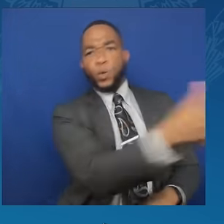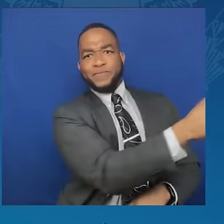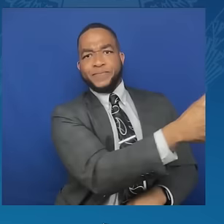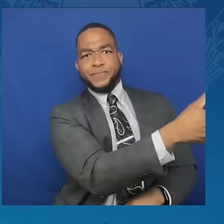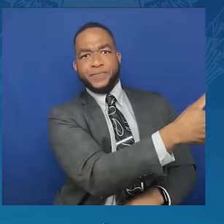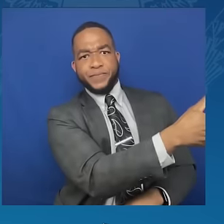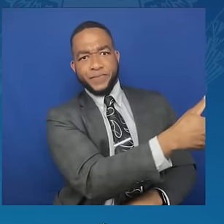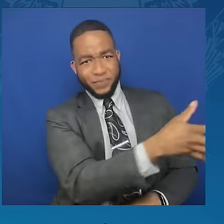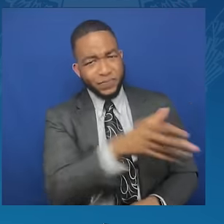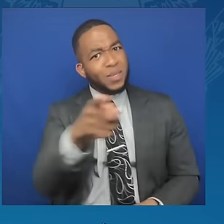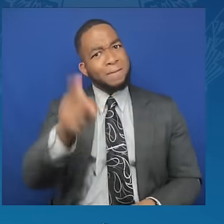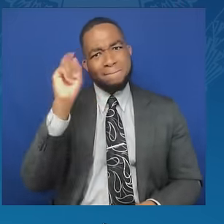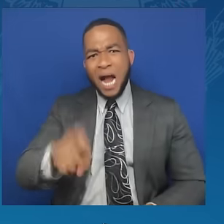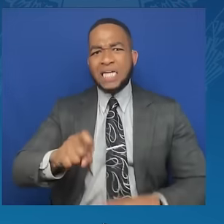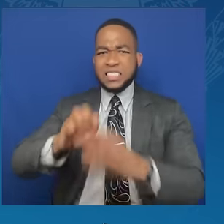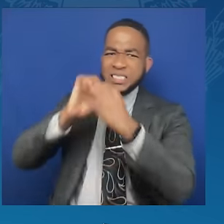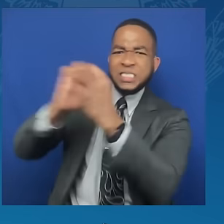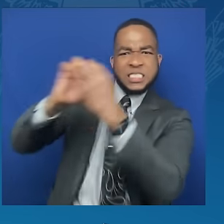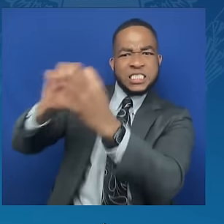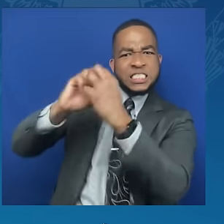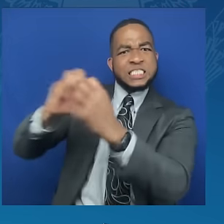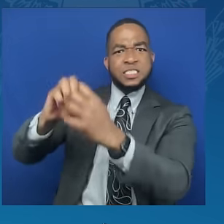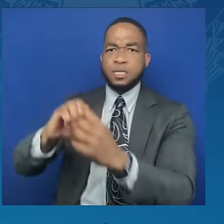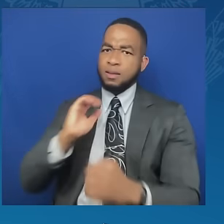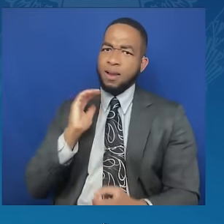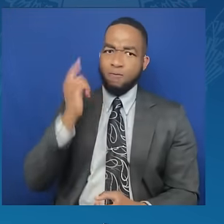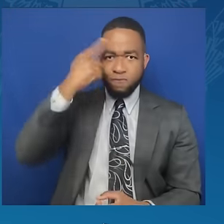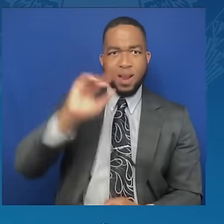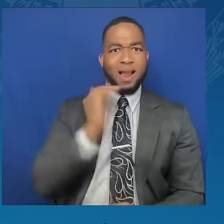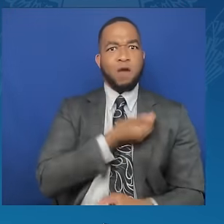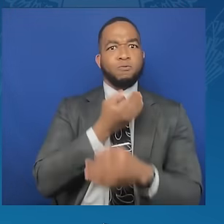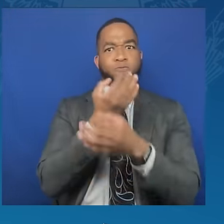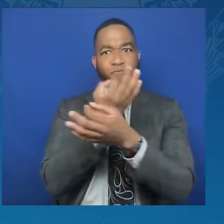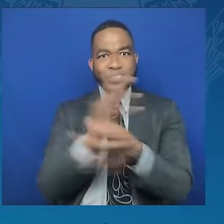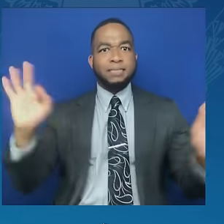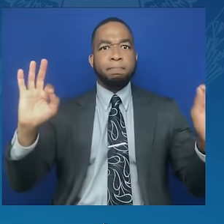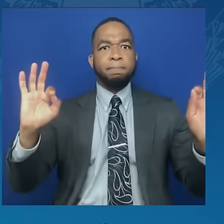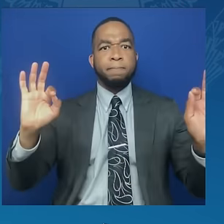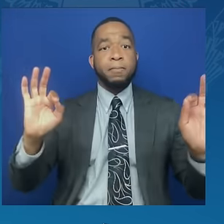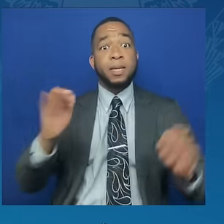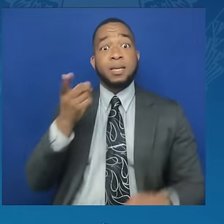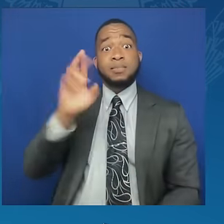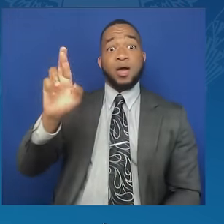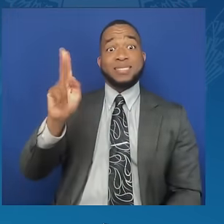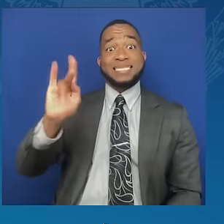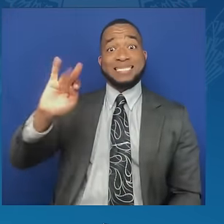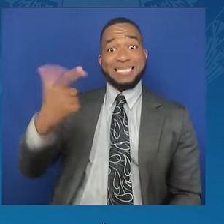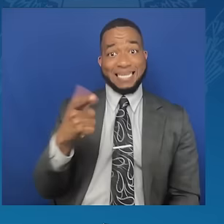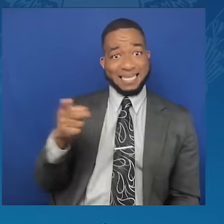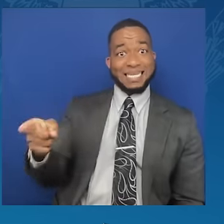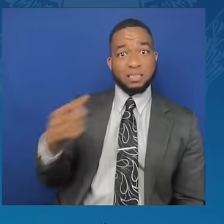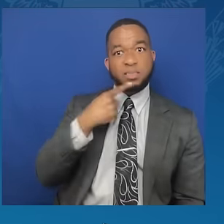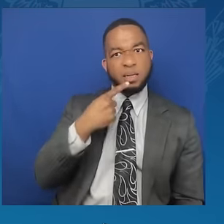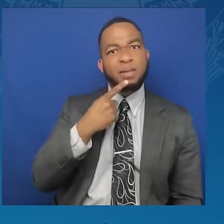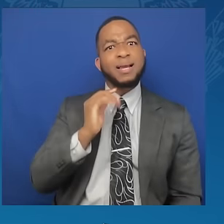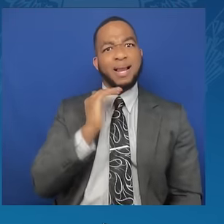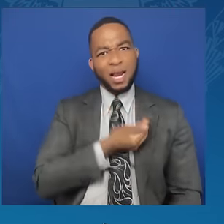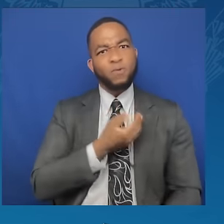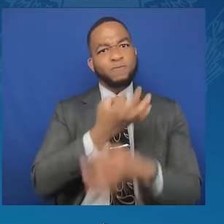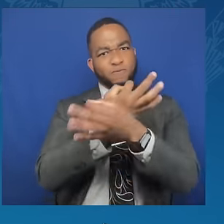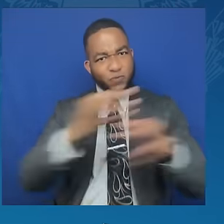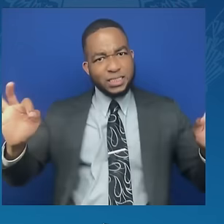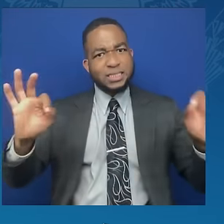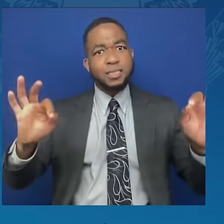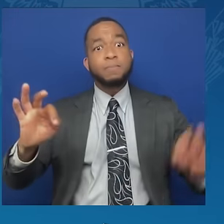freedom has always been an expensive thing. It costs to be free. You give your life, we need